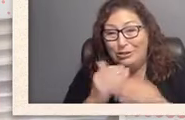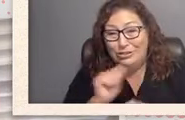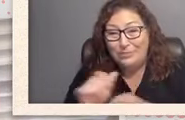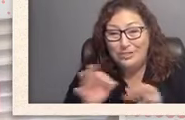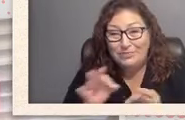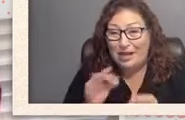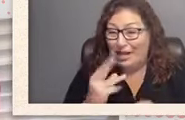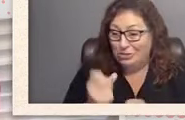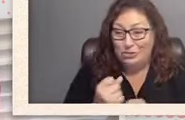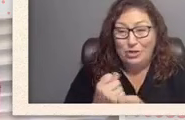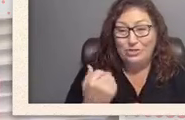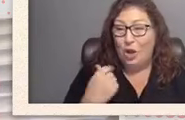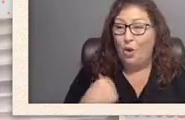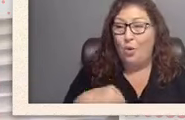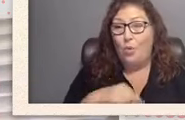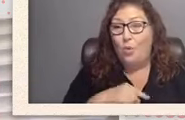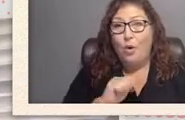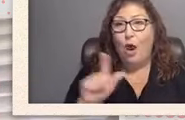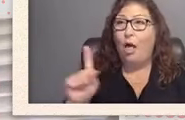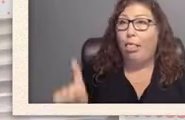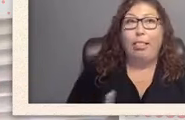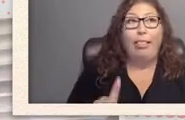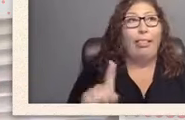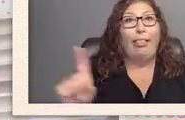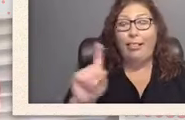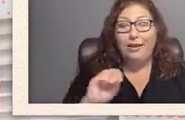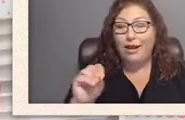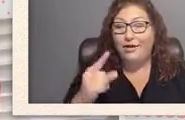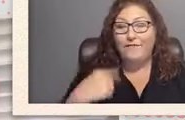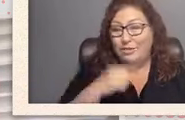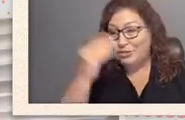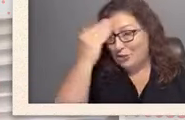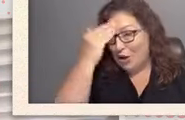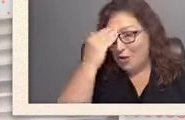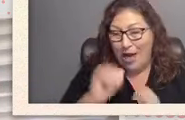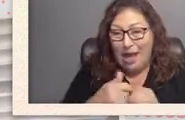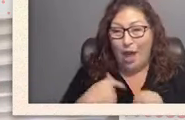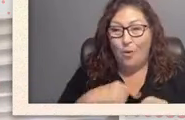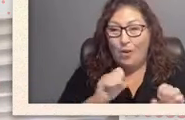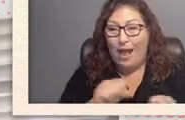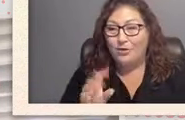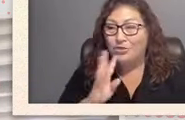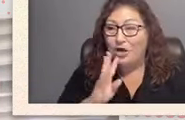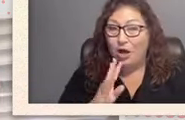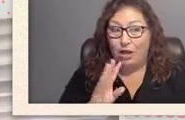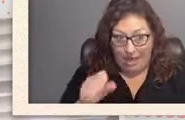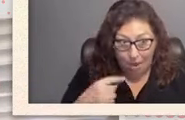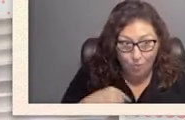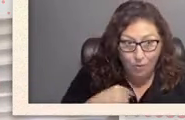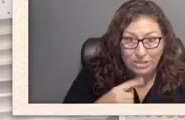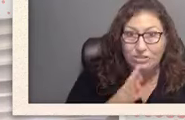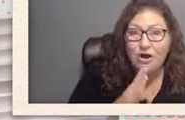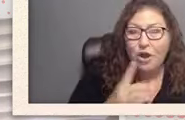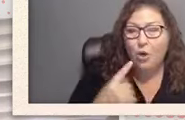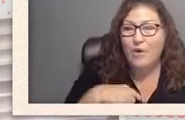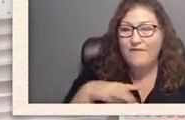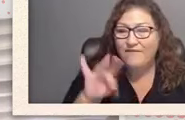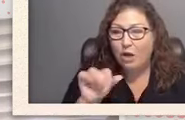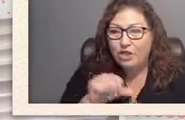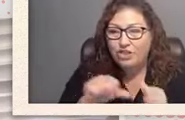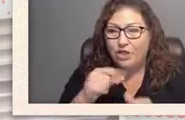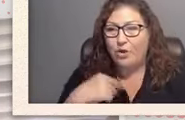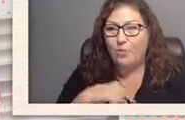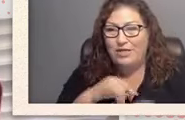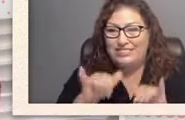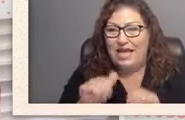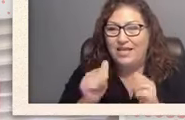were all wandering in the desert. None of us knew, hey, how are we able to talk, or are we able to talk? We found each other and we've stayed together and